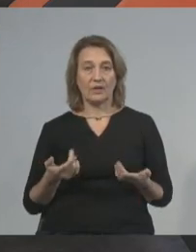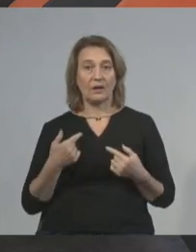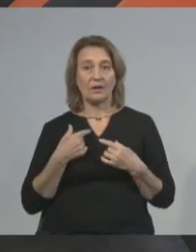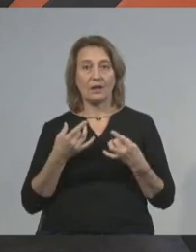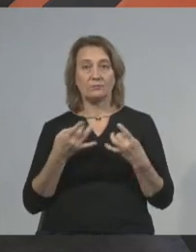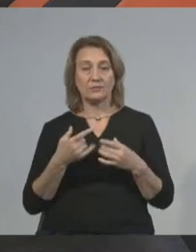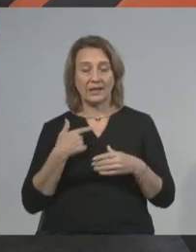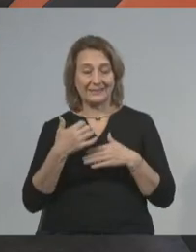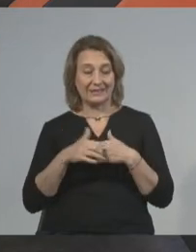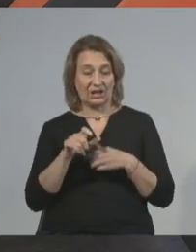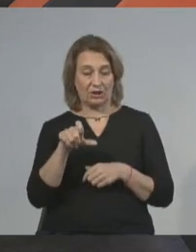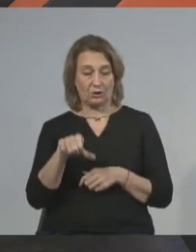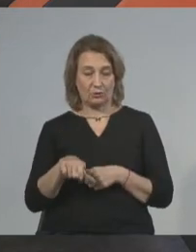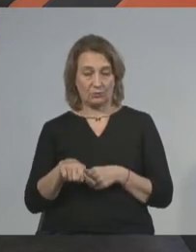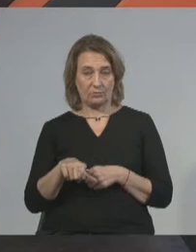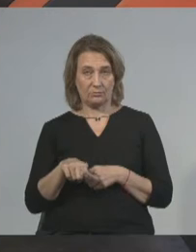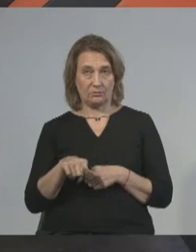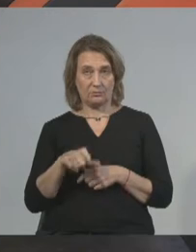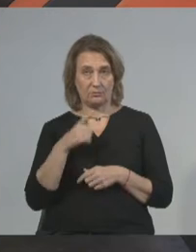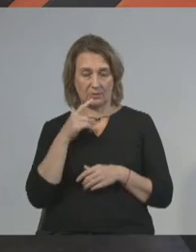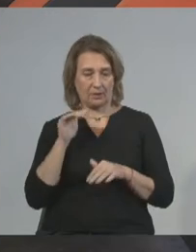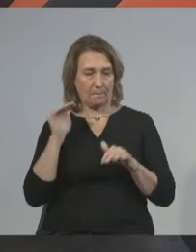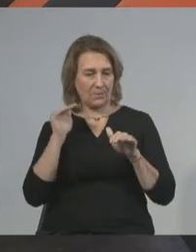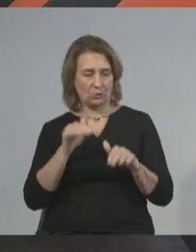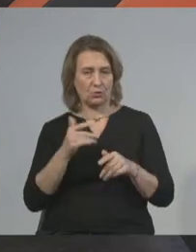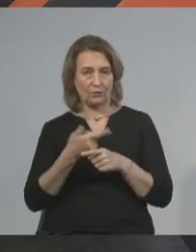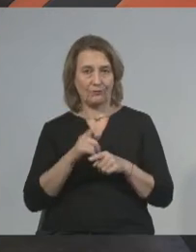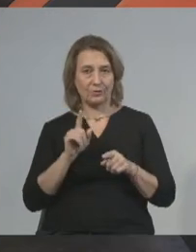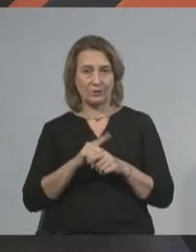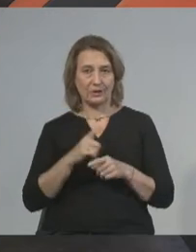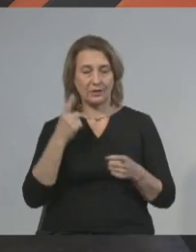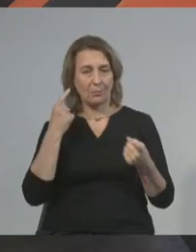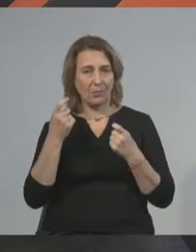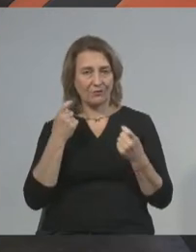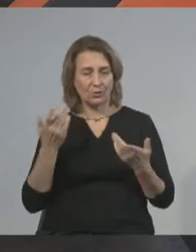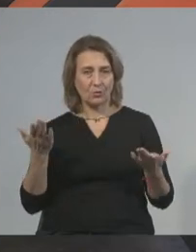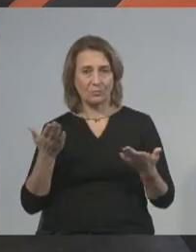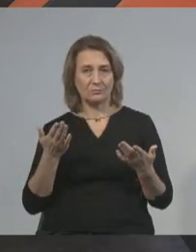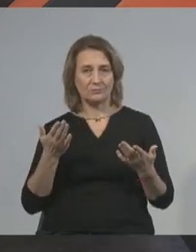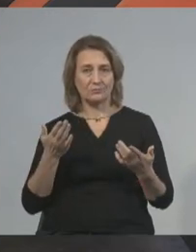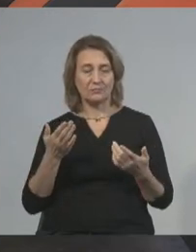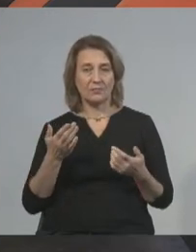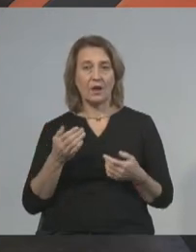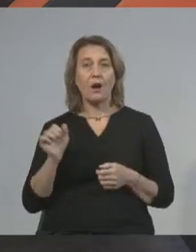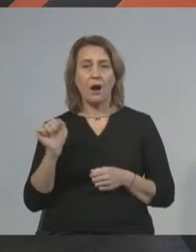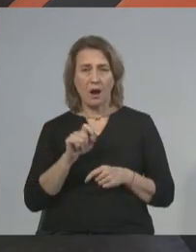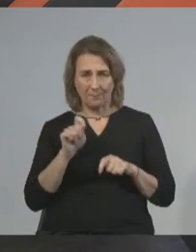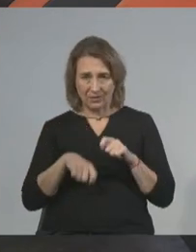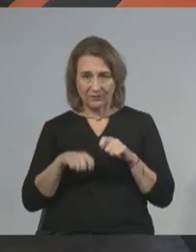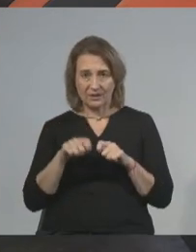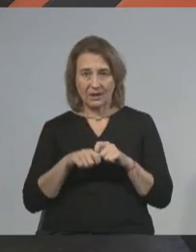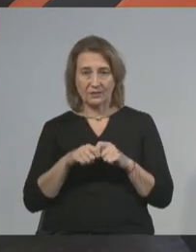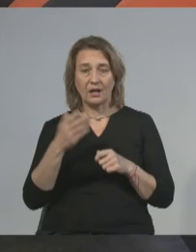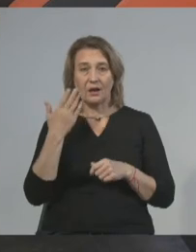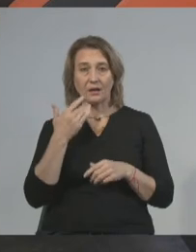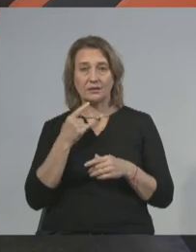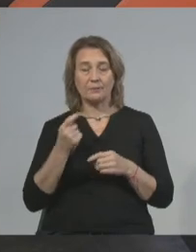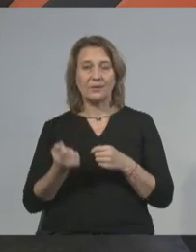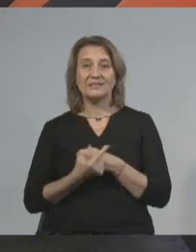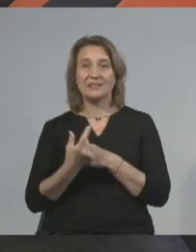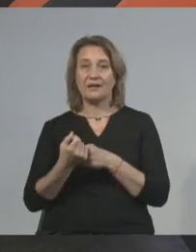identifying fakes usually an average person who receives a lot of information